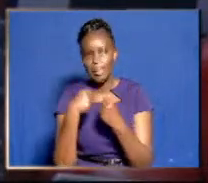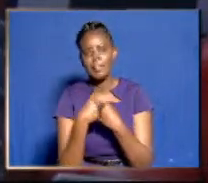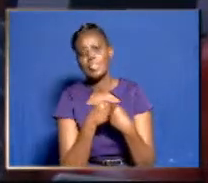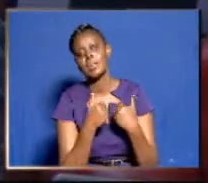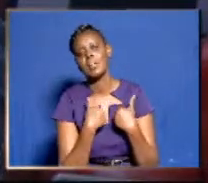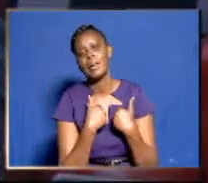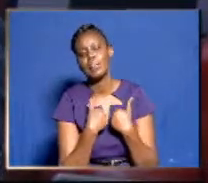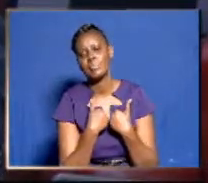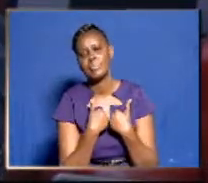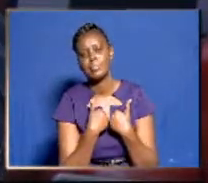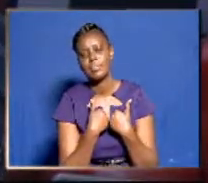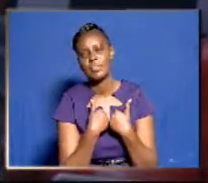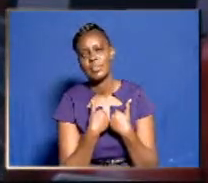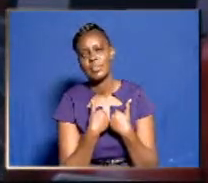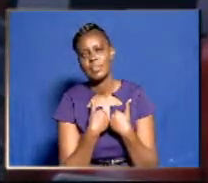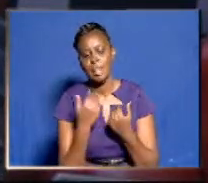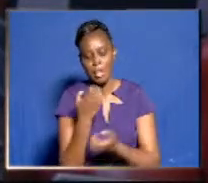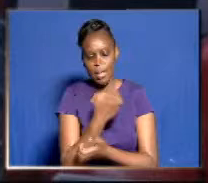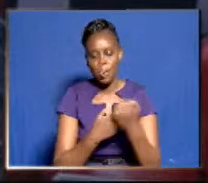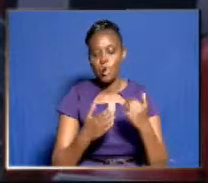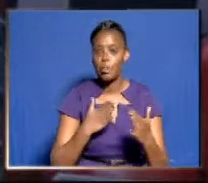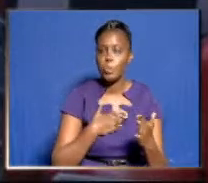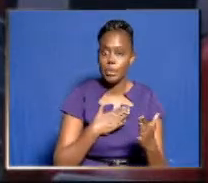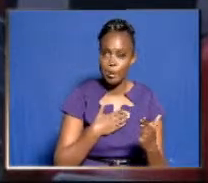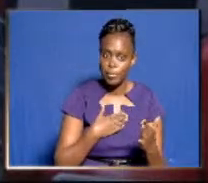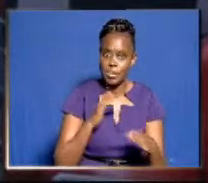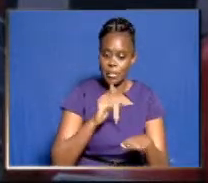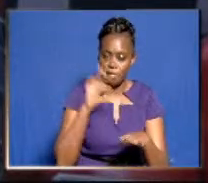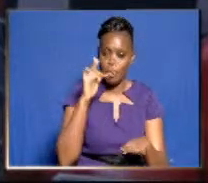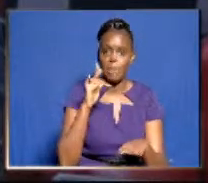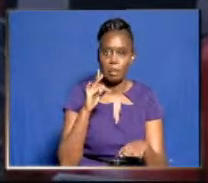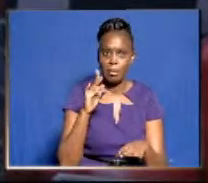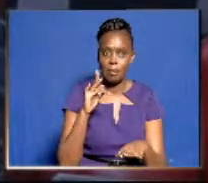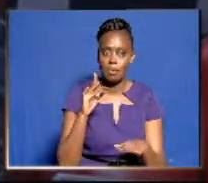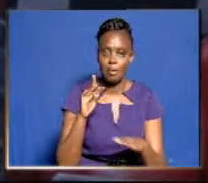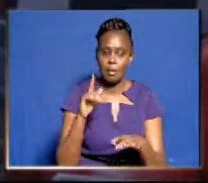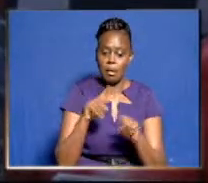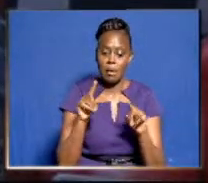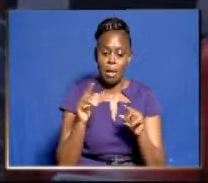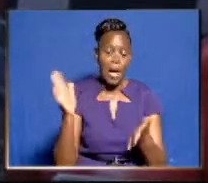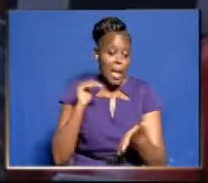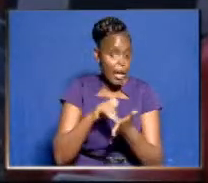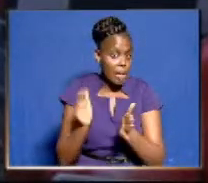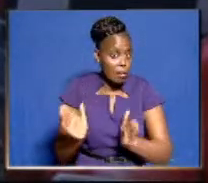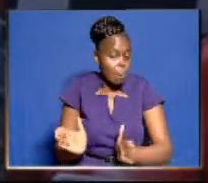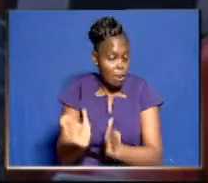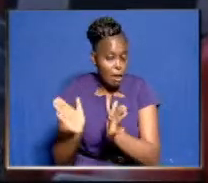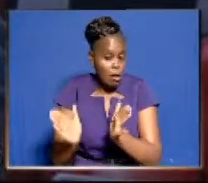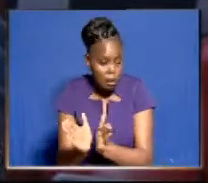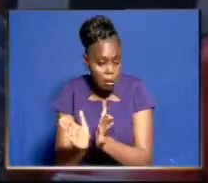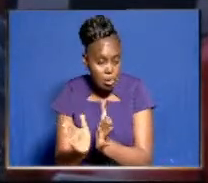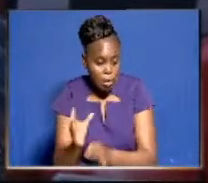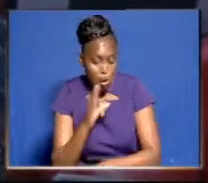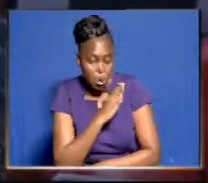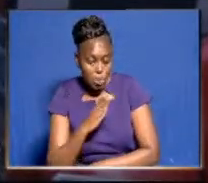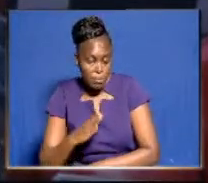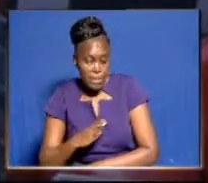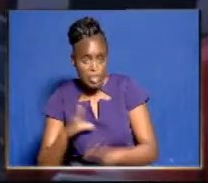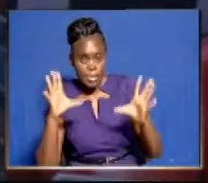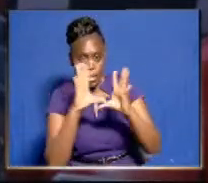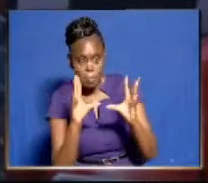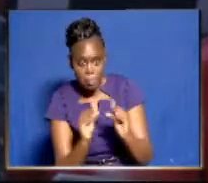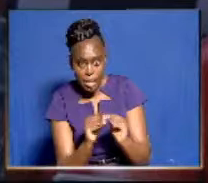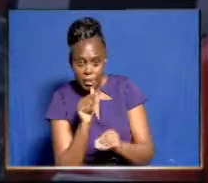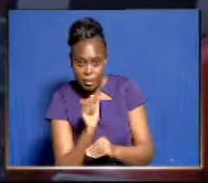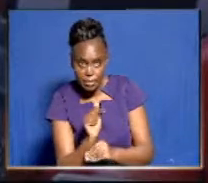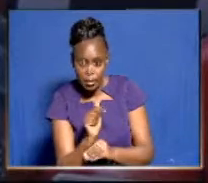challenges of our economy, we do encourage again the Budget and Appropriations Committee